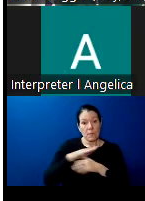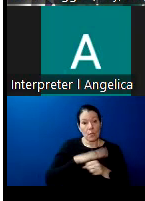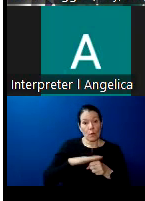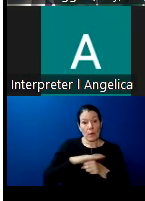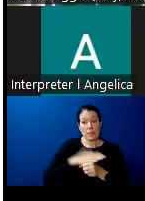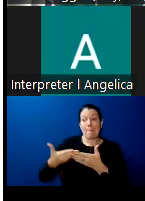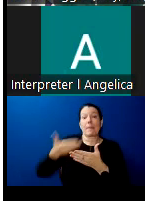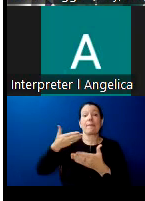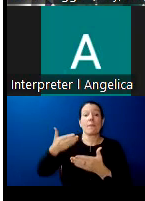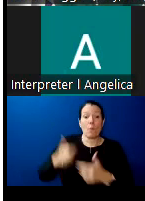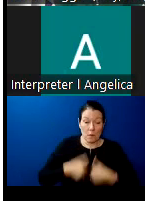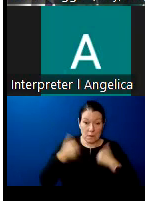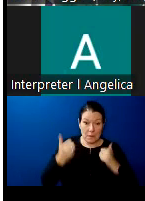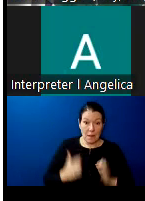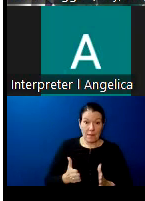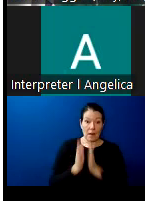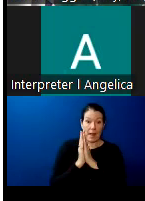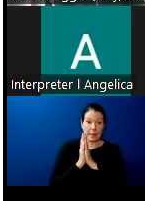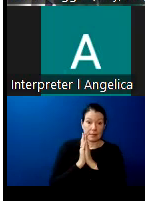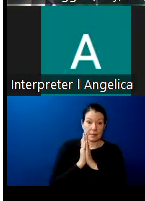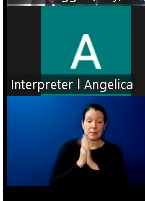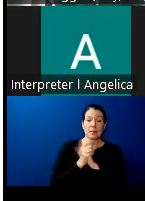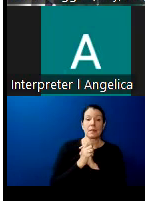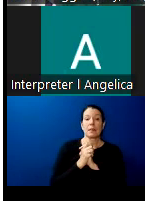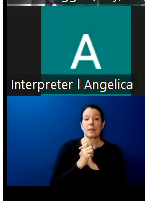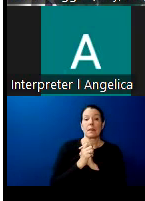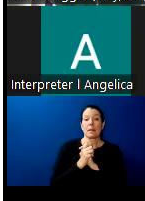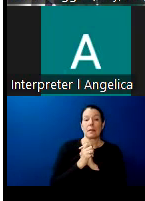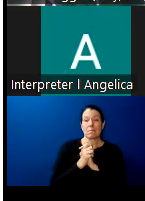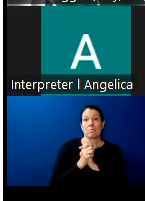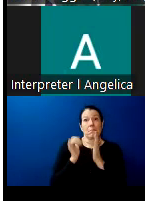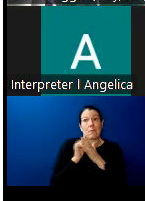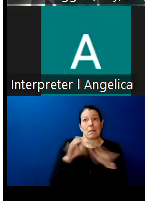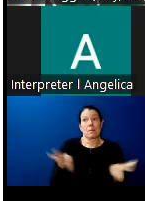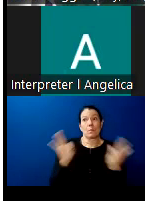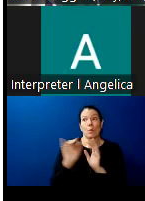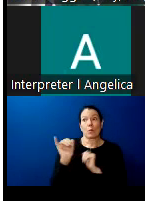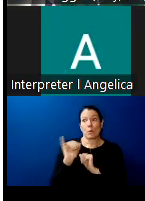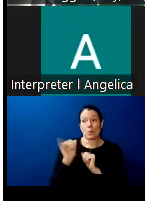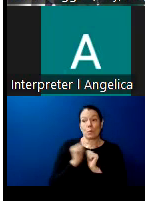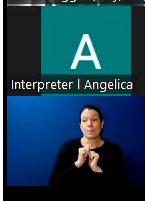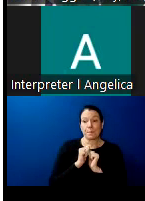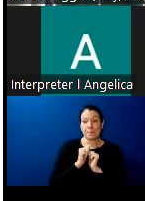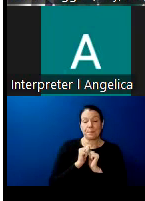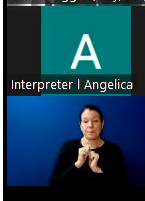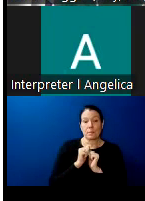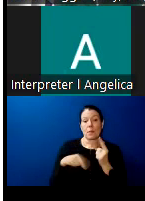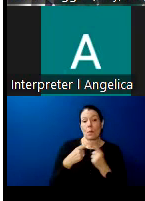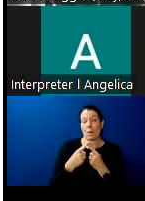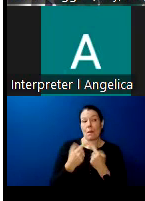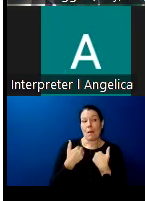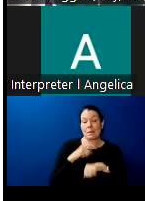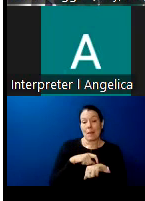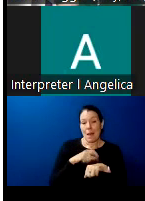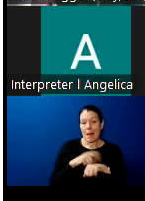a survivor may even need it, I found was valuable just to kind of explore that in my time when possible.